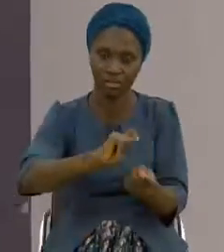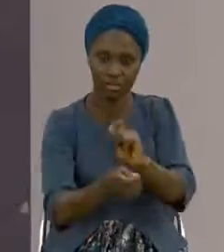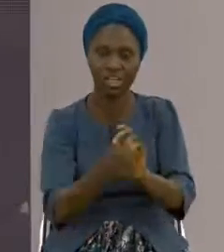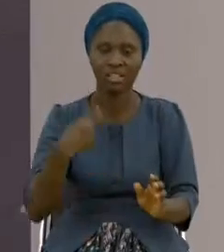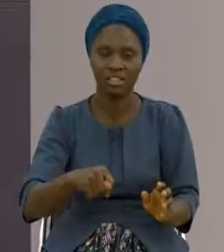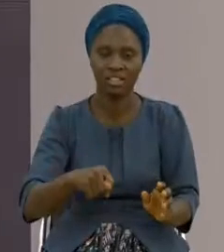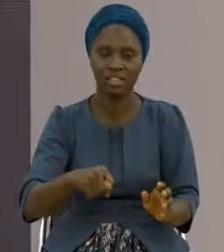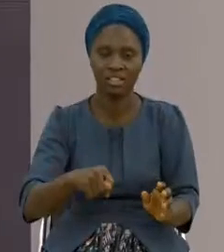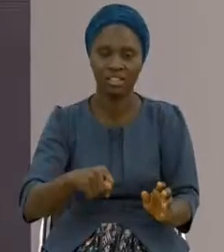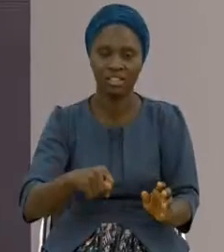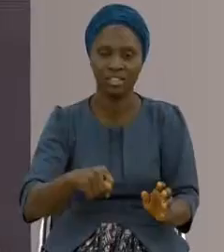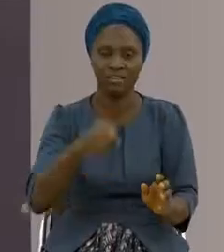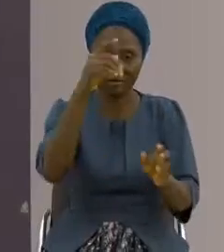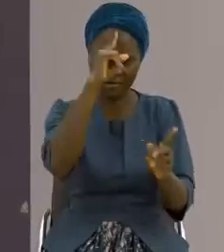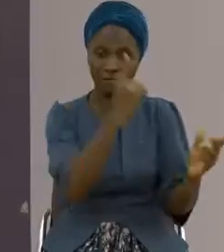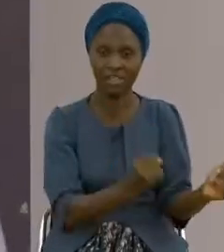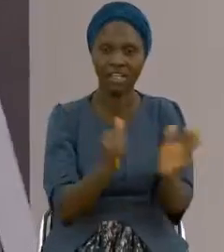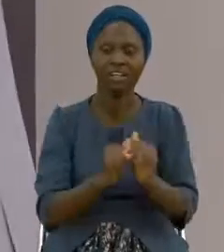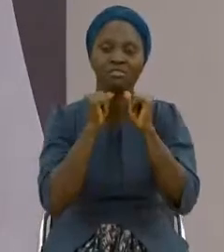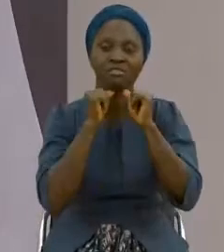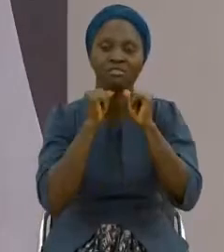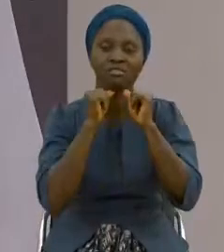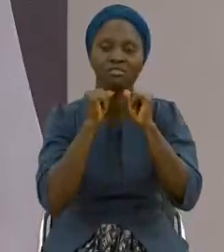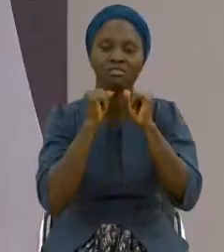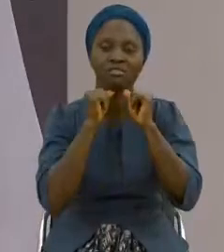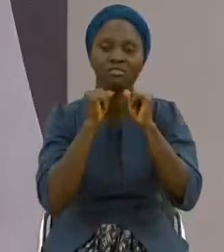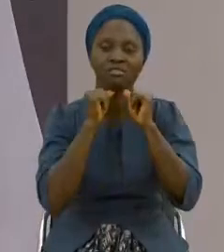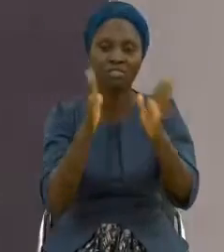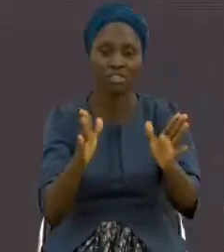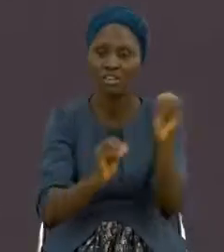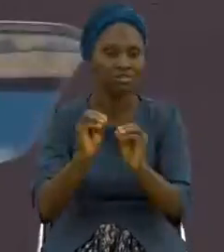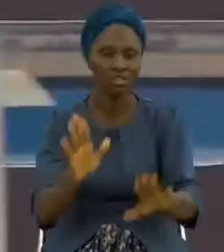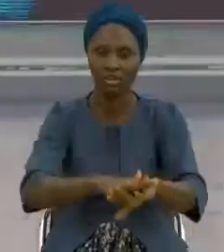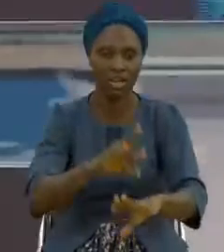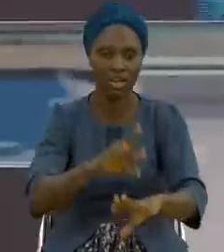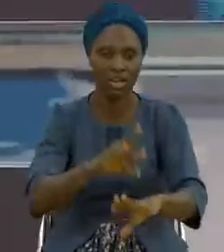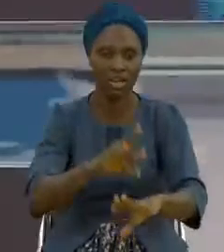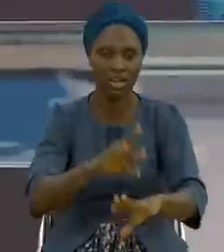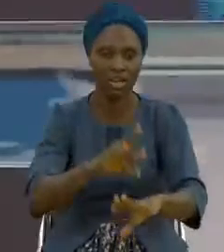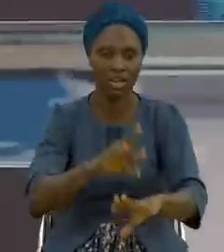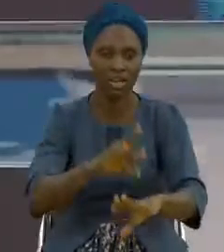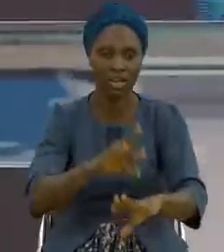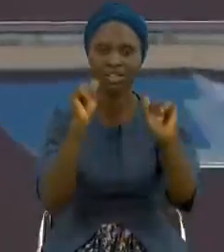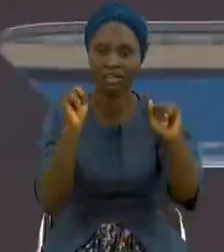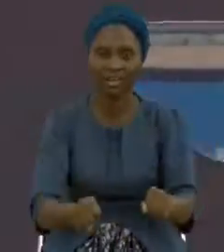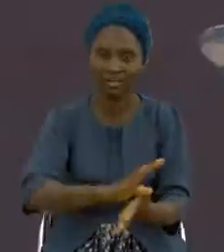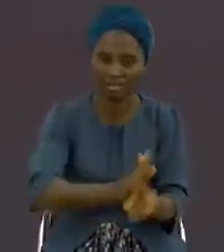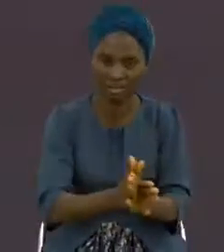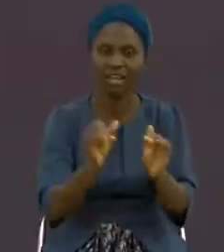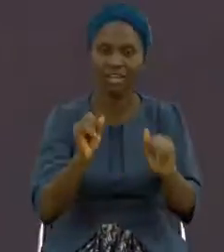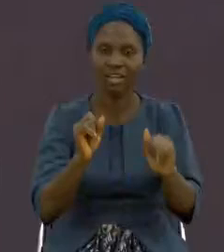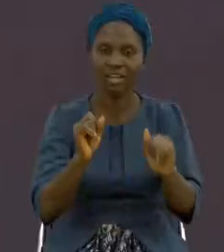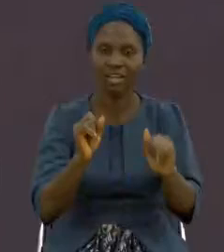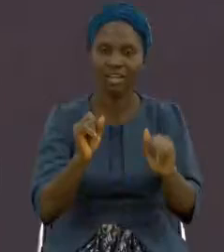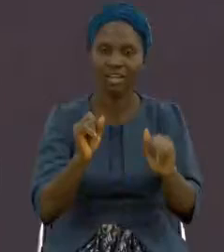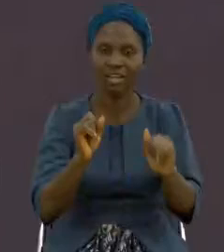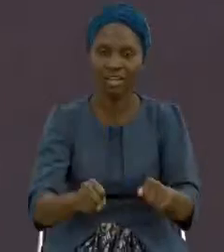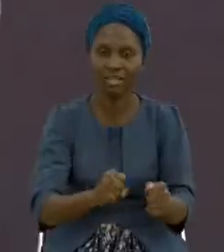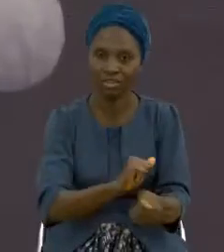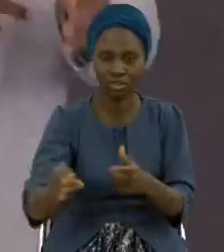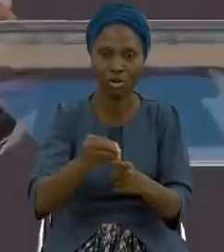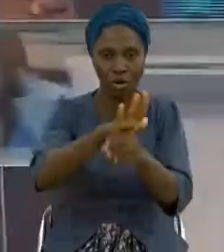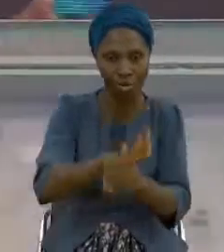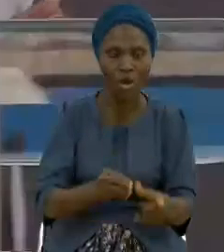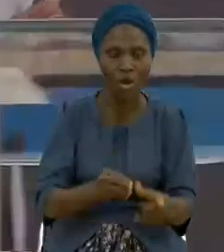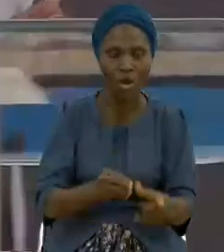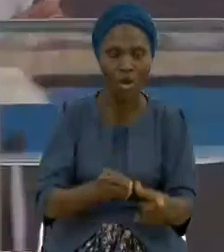earth can clamp down, cloud through, or oppress, or cover.